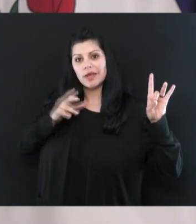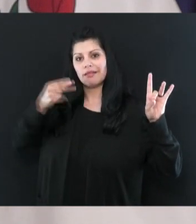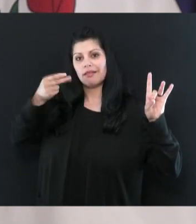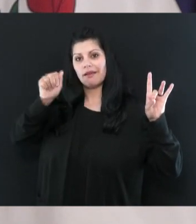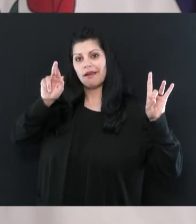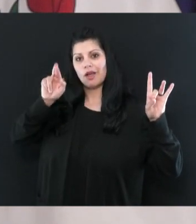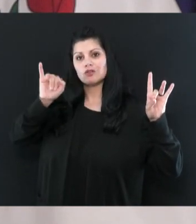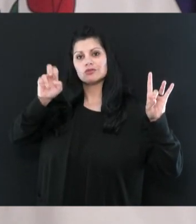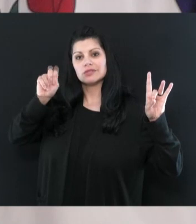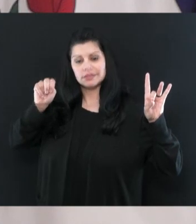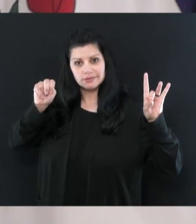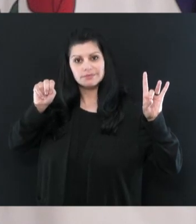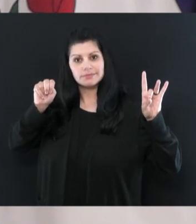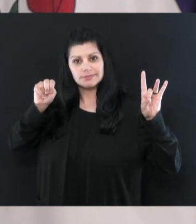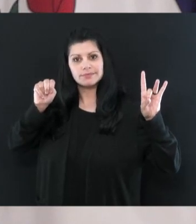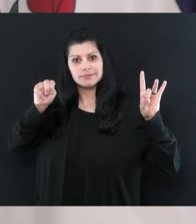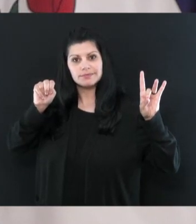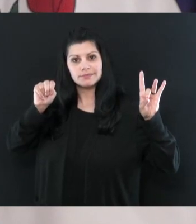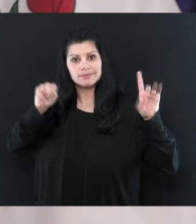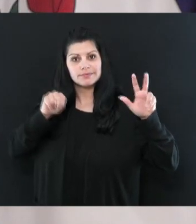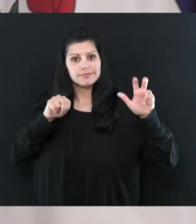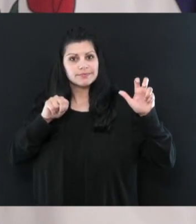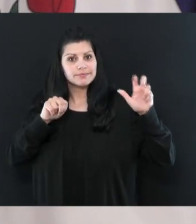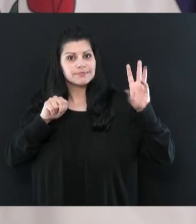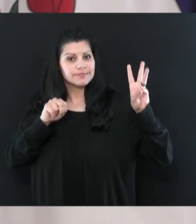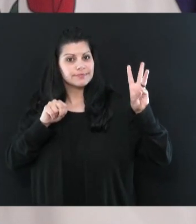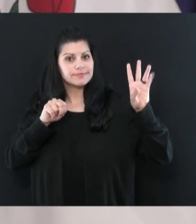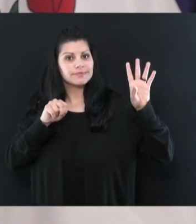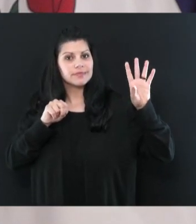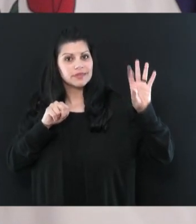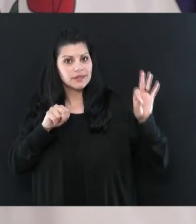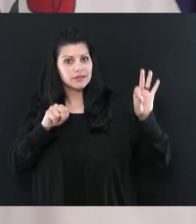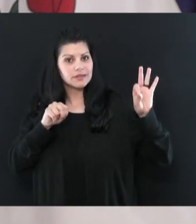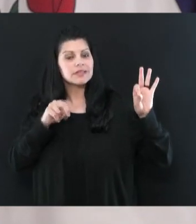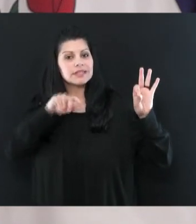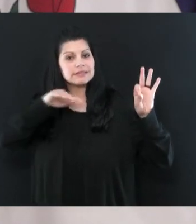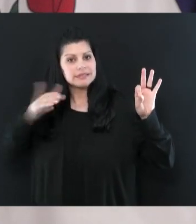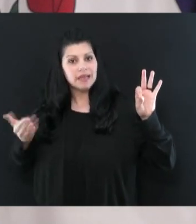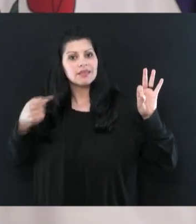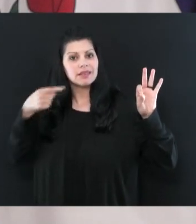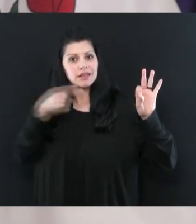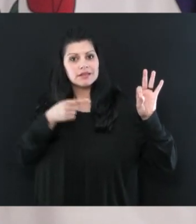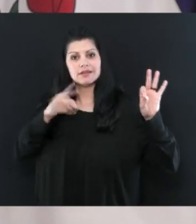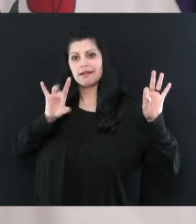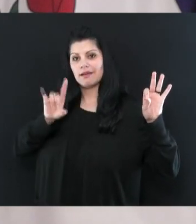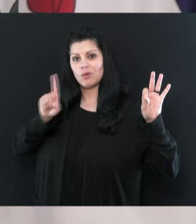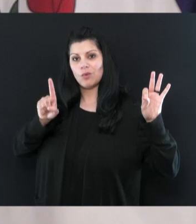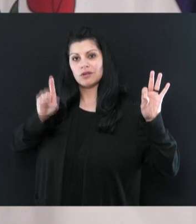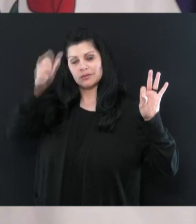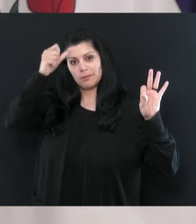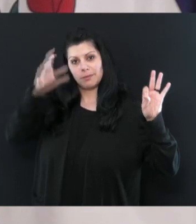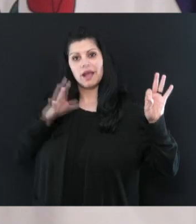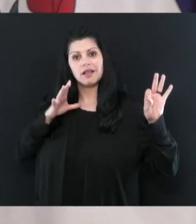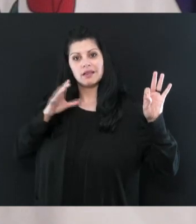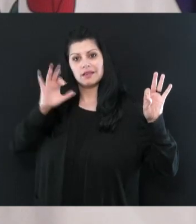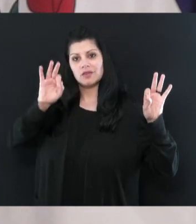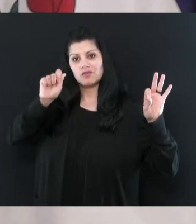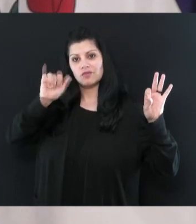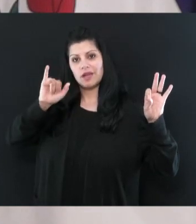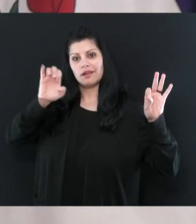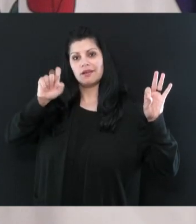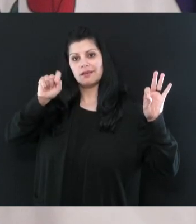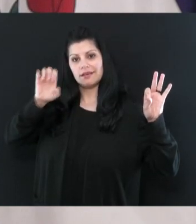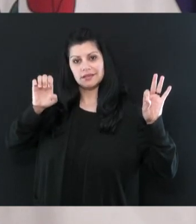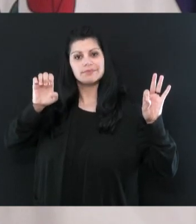Harrison County. And our 369th death is an 81-year-old male from Fayette County.